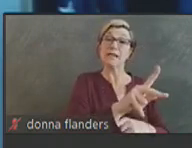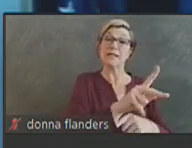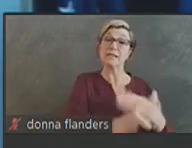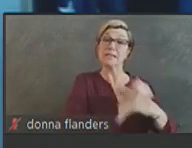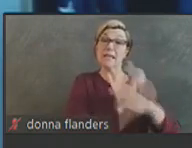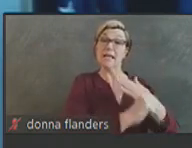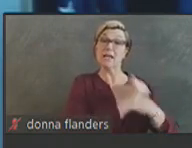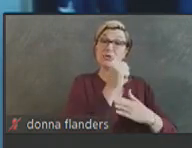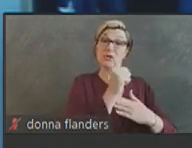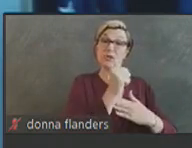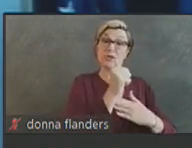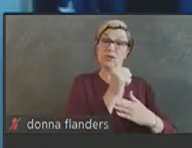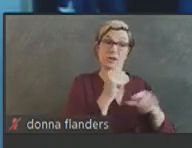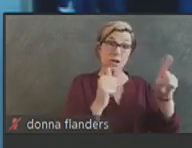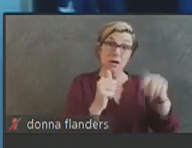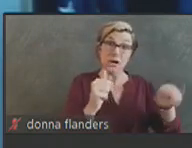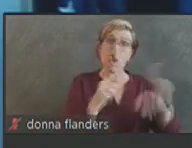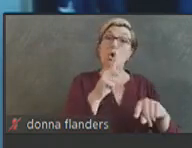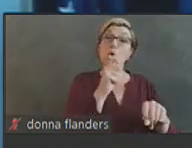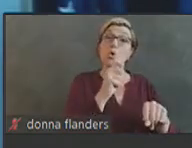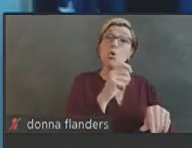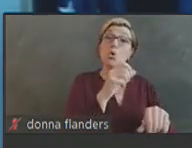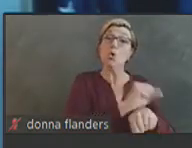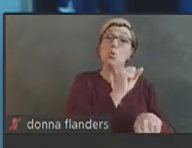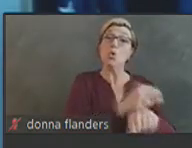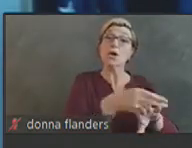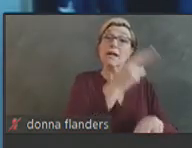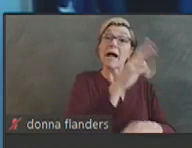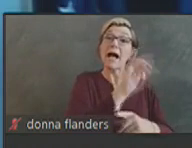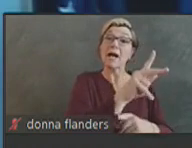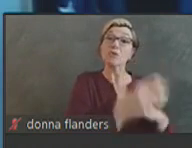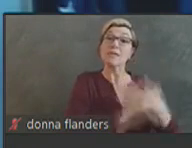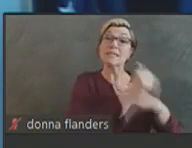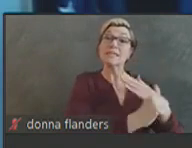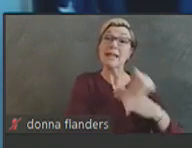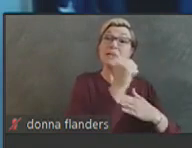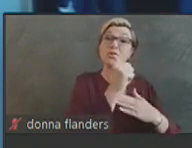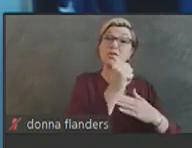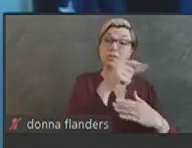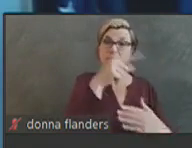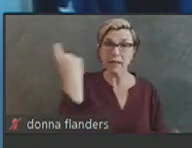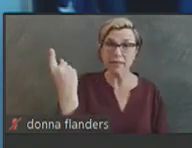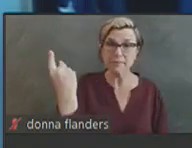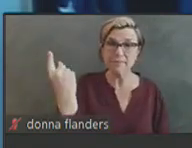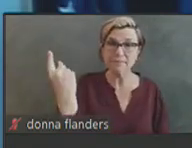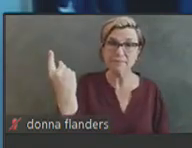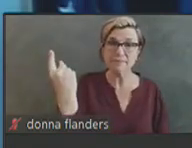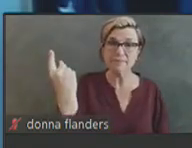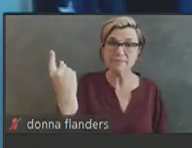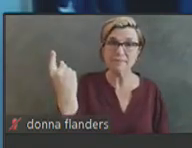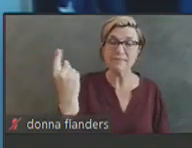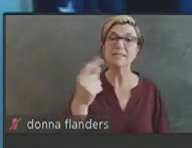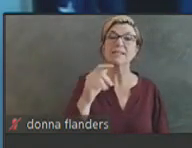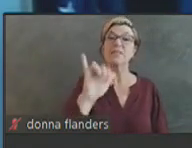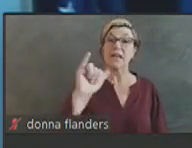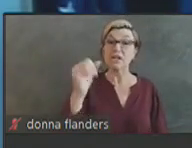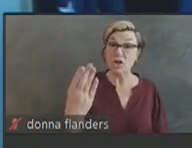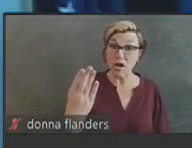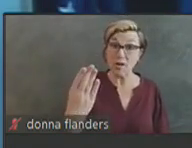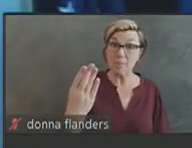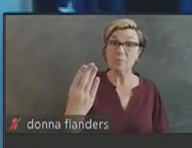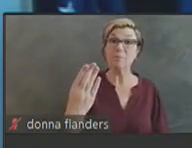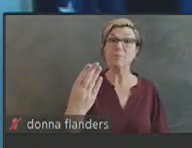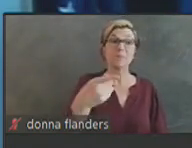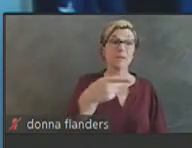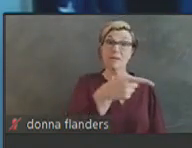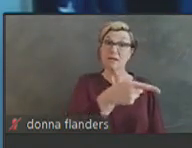African-Americans in those jobs. And because of their socioeconomic status and because of their job description, they're not able to shelter